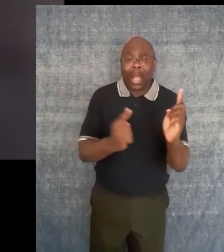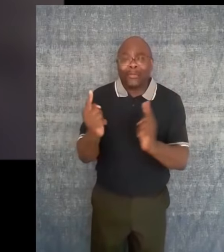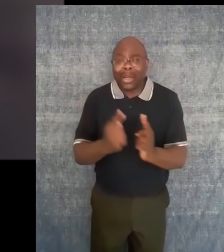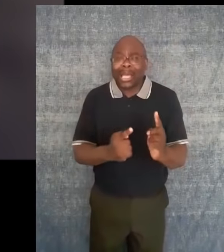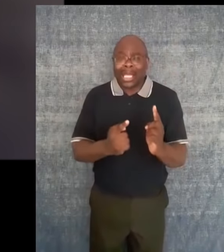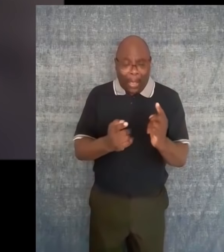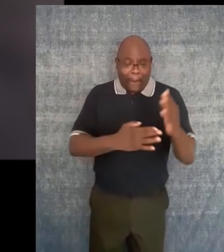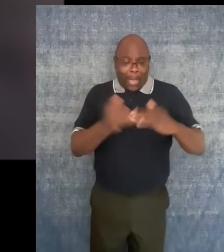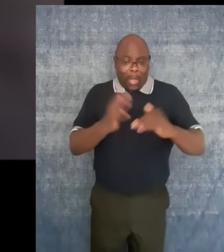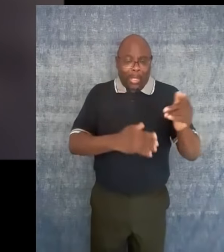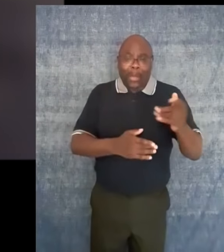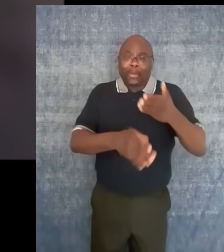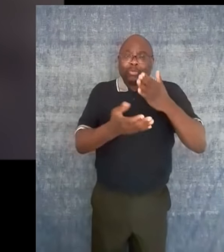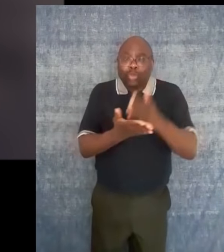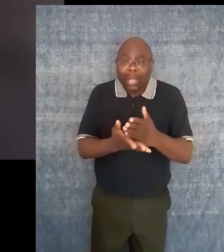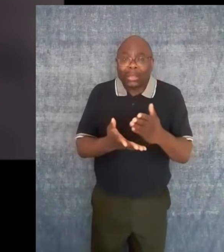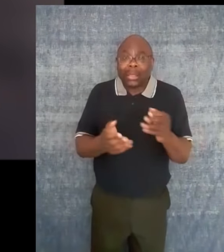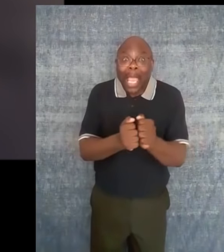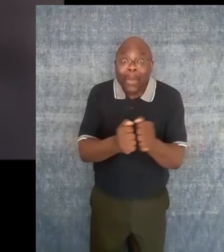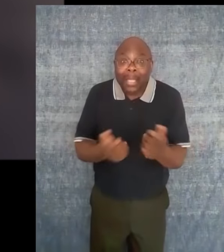Let's build trust. Amen?